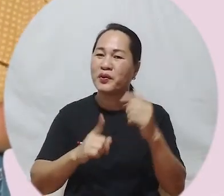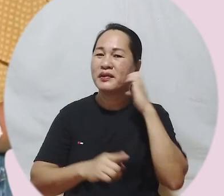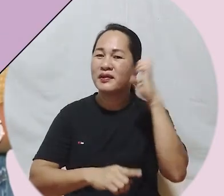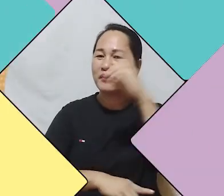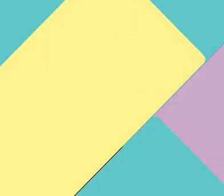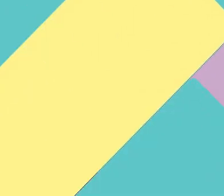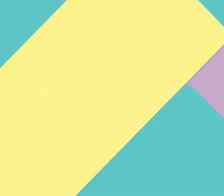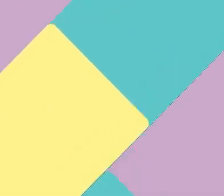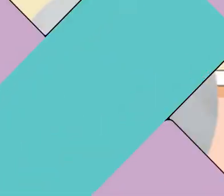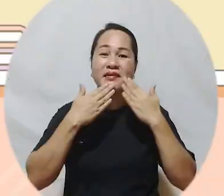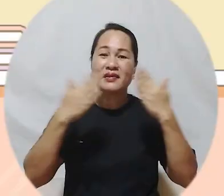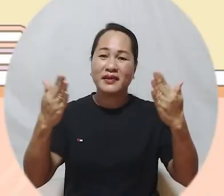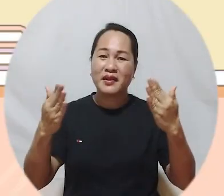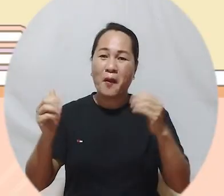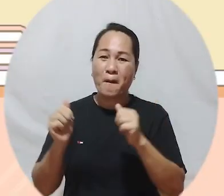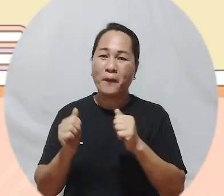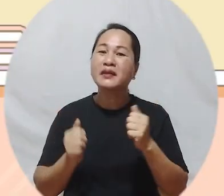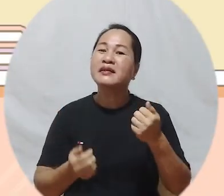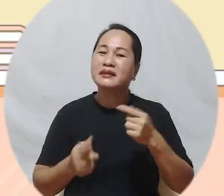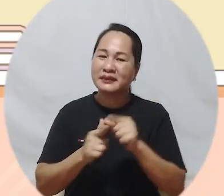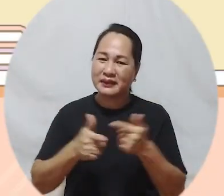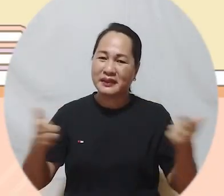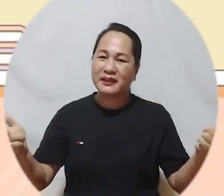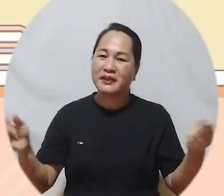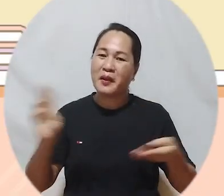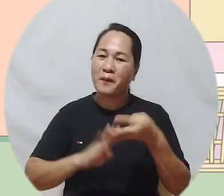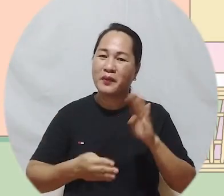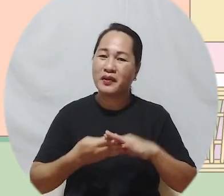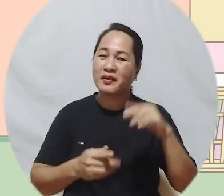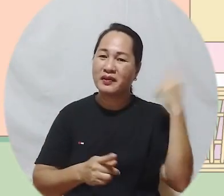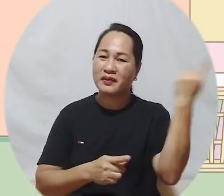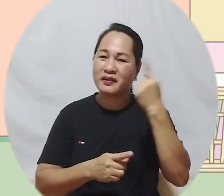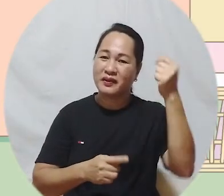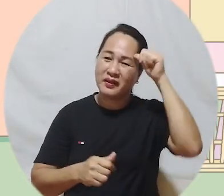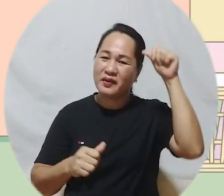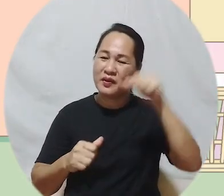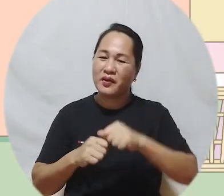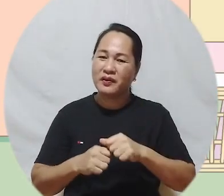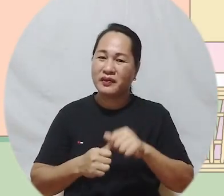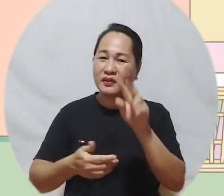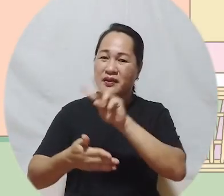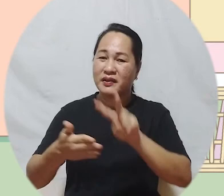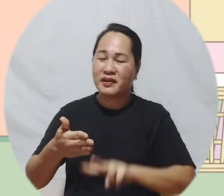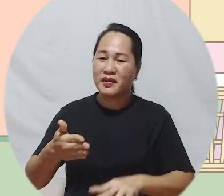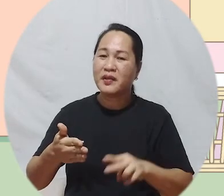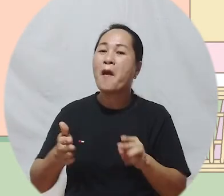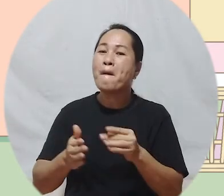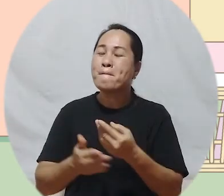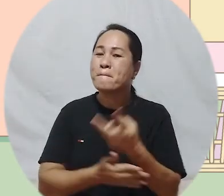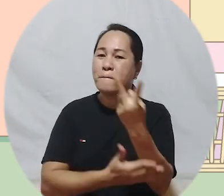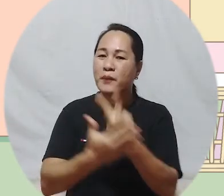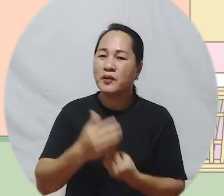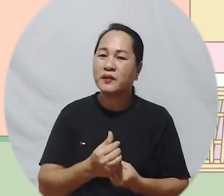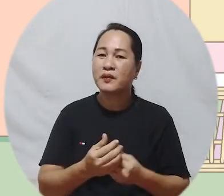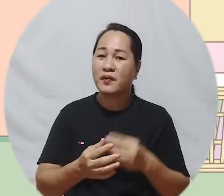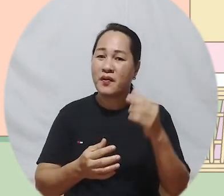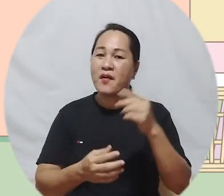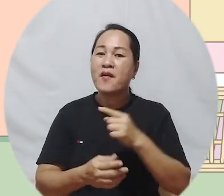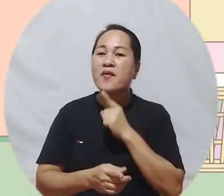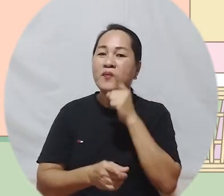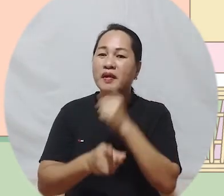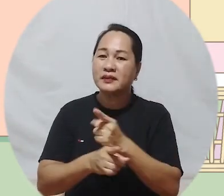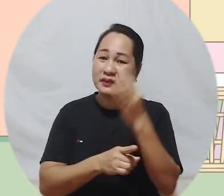day. Thank you for being great buddies today. Always remember that reading both fantasy and reality